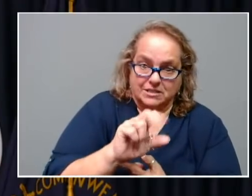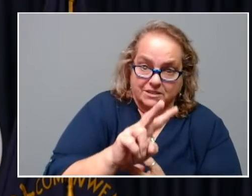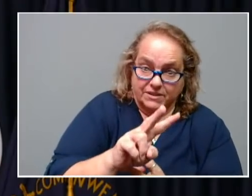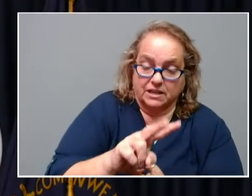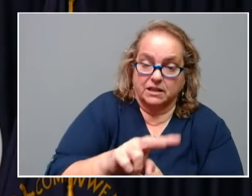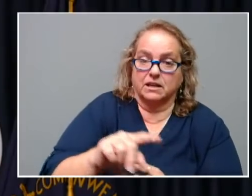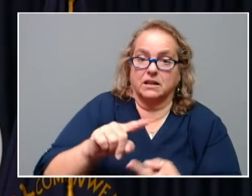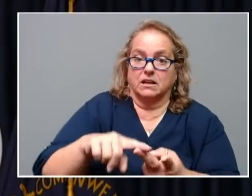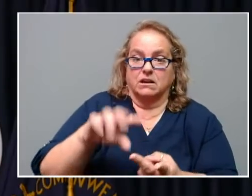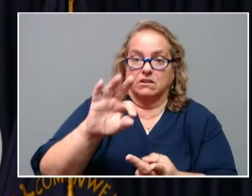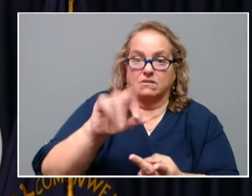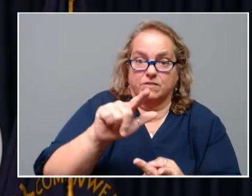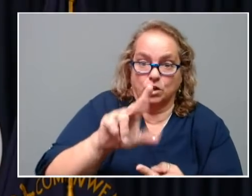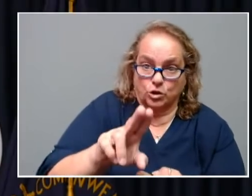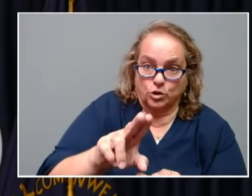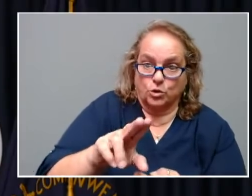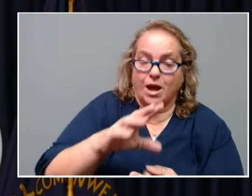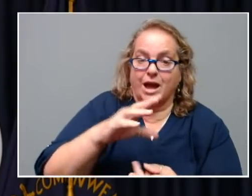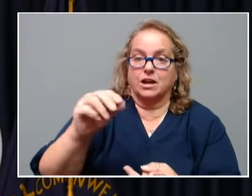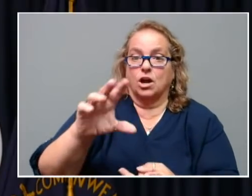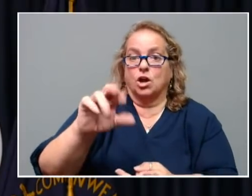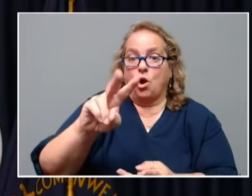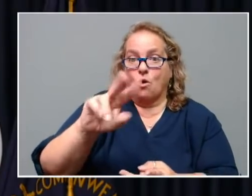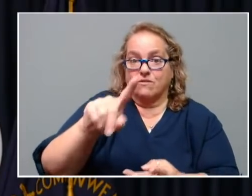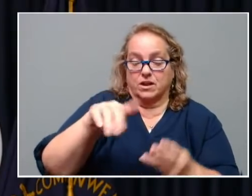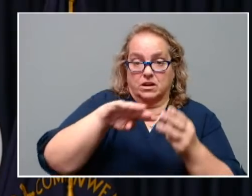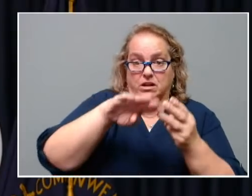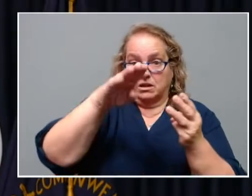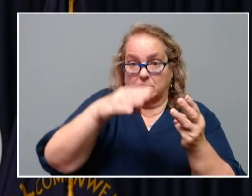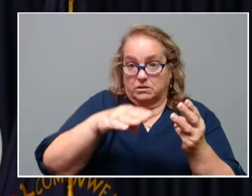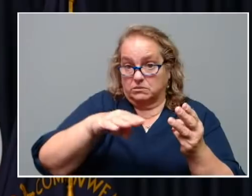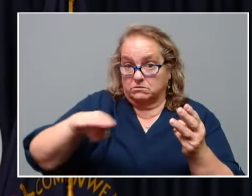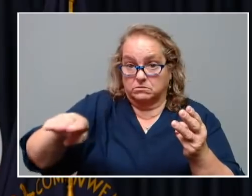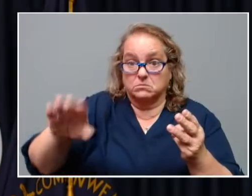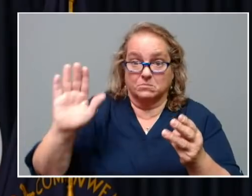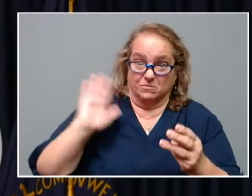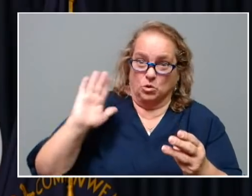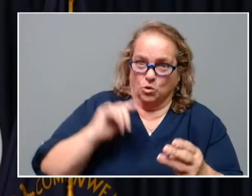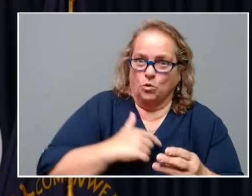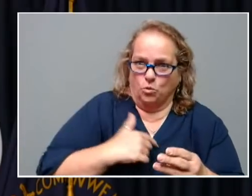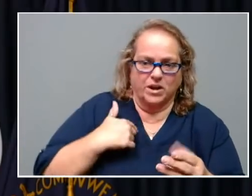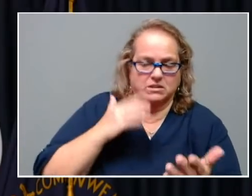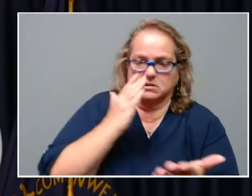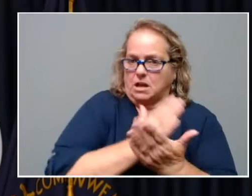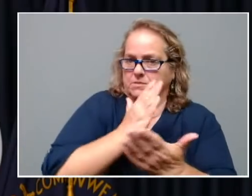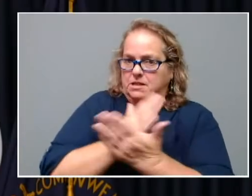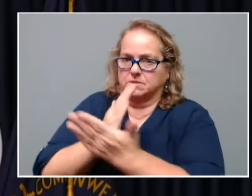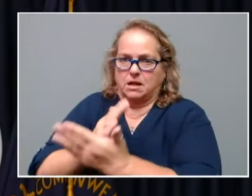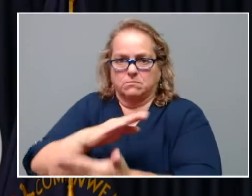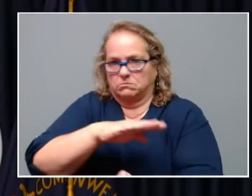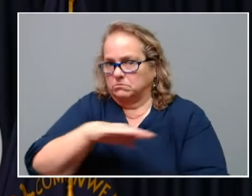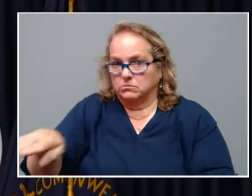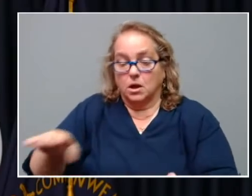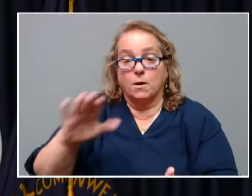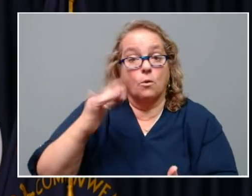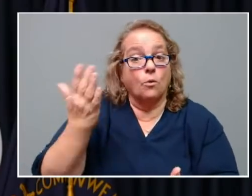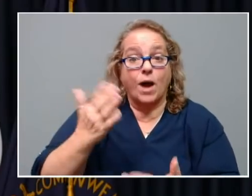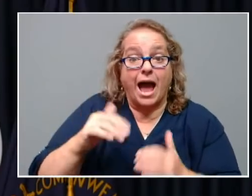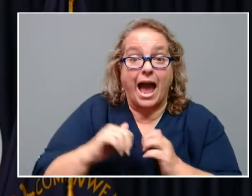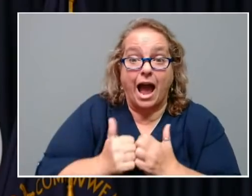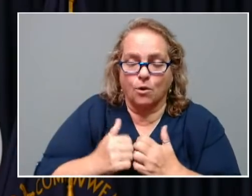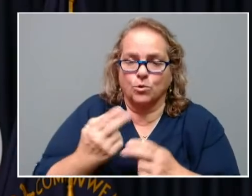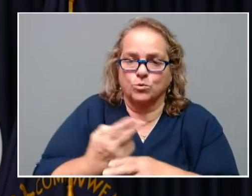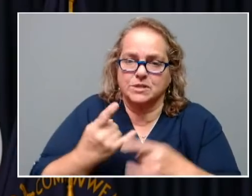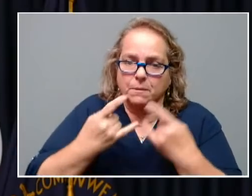3 plateaus to the COVID surge, all by using masks, increasing our physical distancing from each other, and now getting vaccinated, which